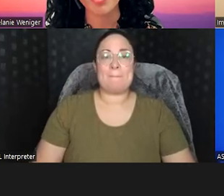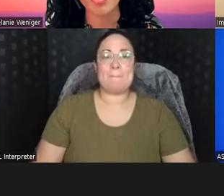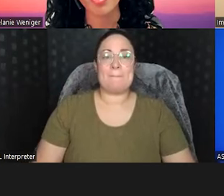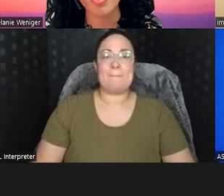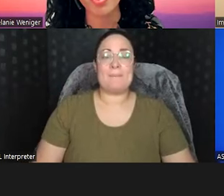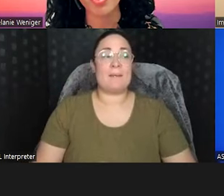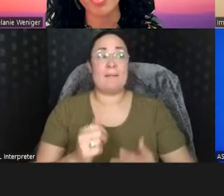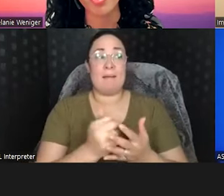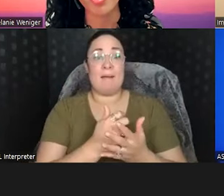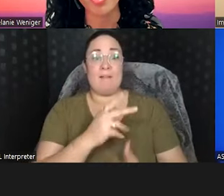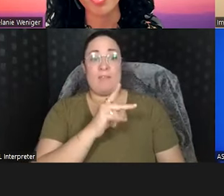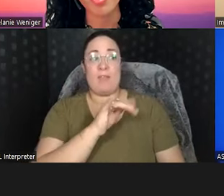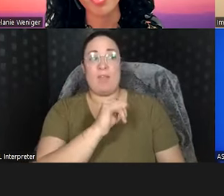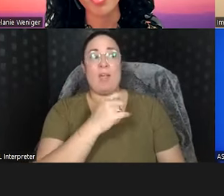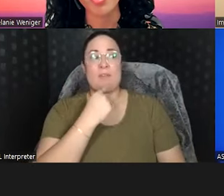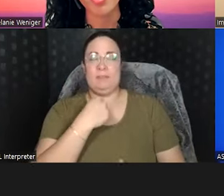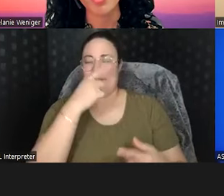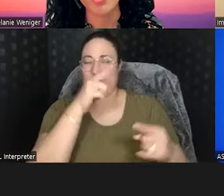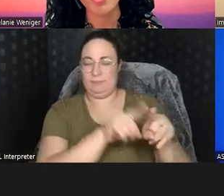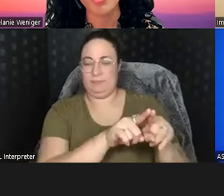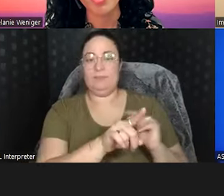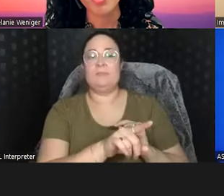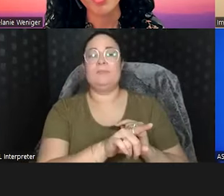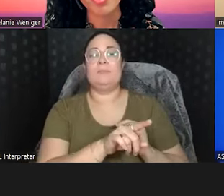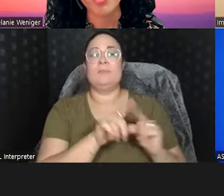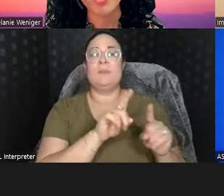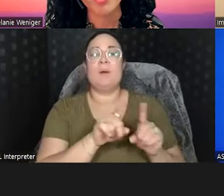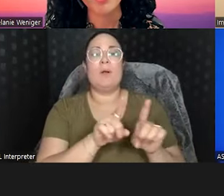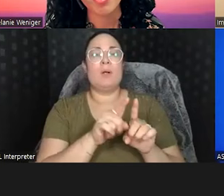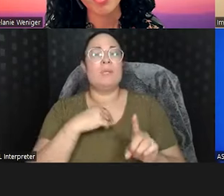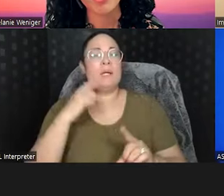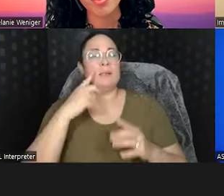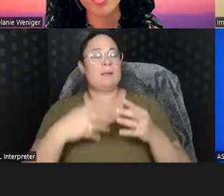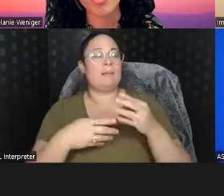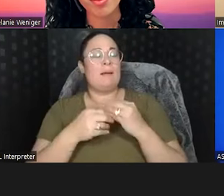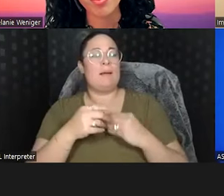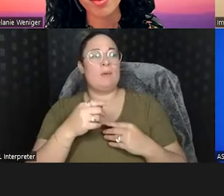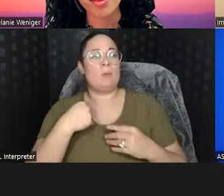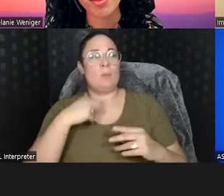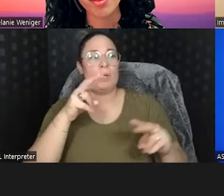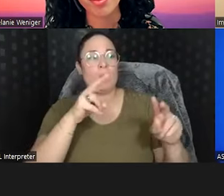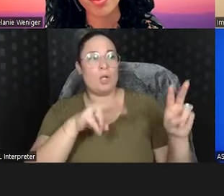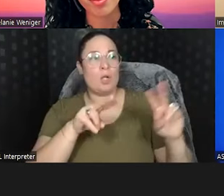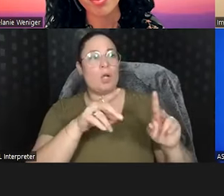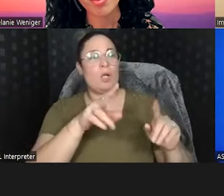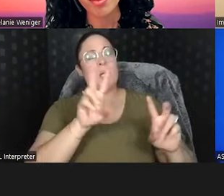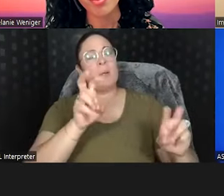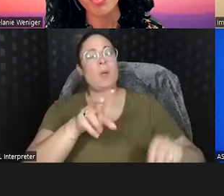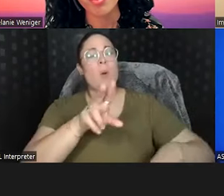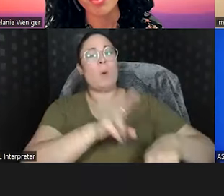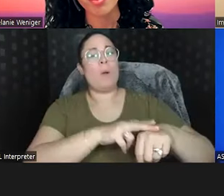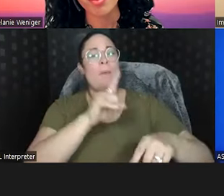affirming everything that Kiara stated, but also I think that when we look at gender norms and that rigid